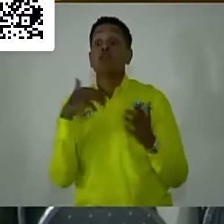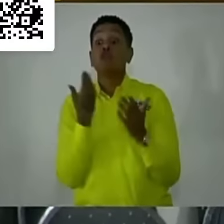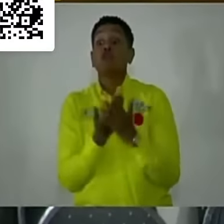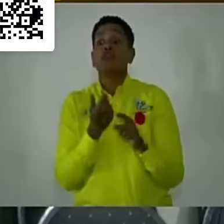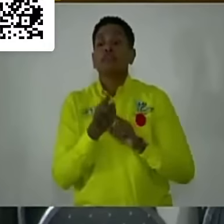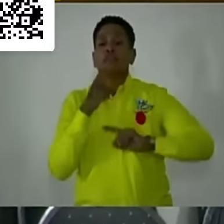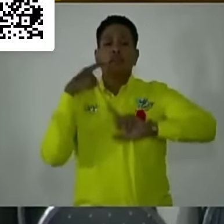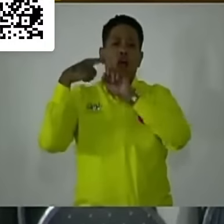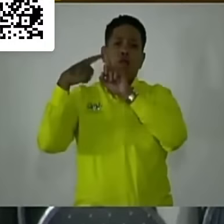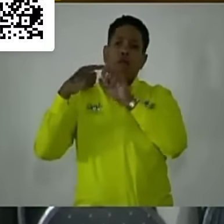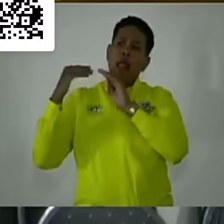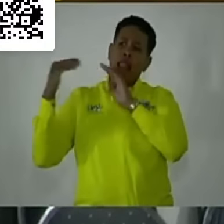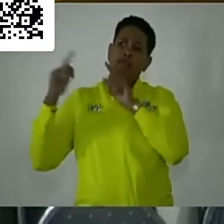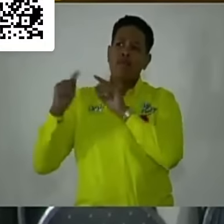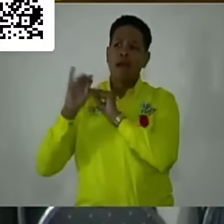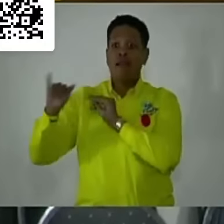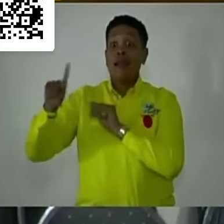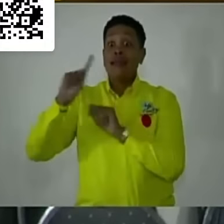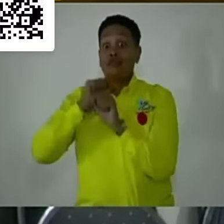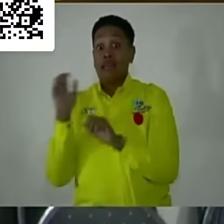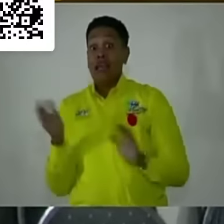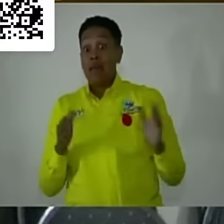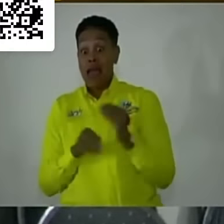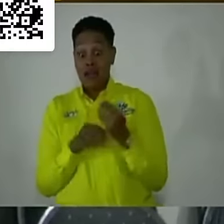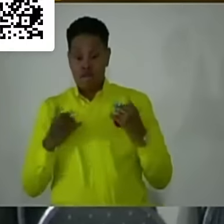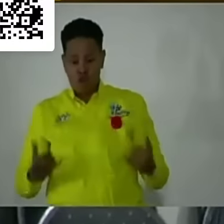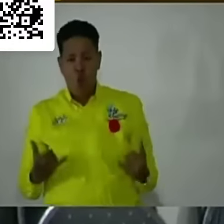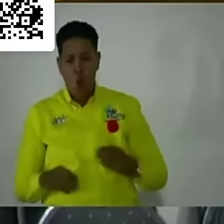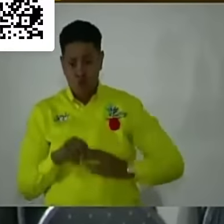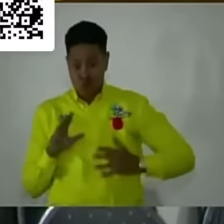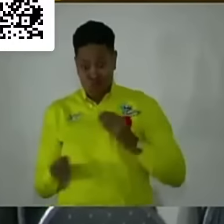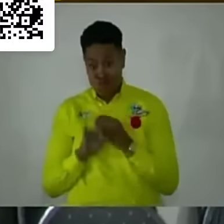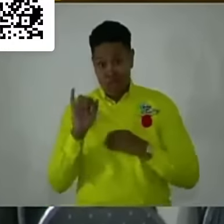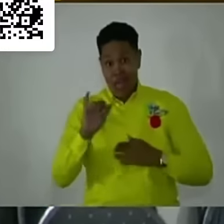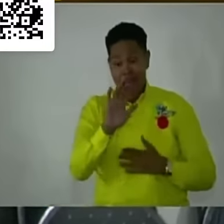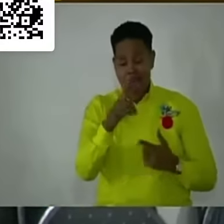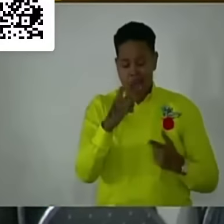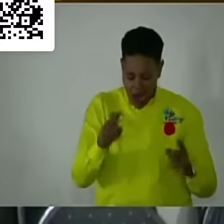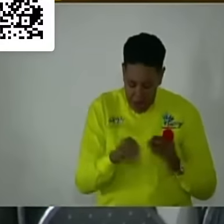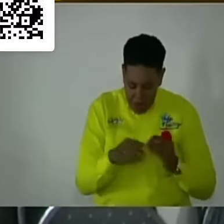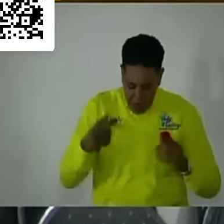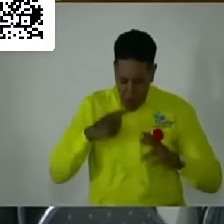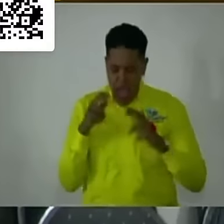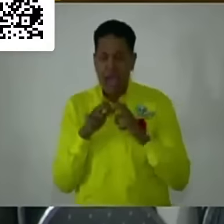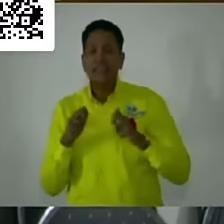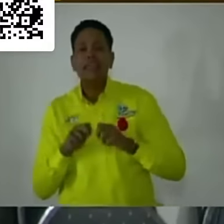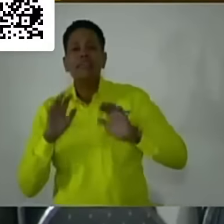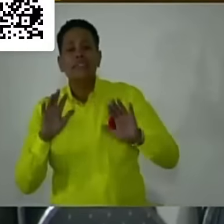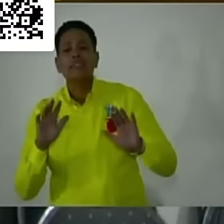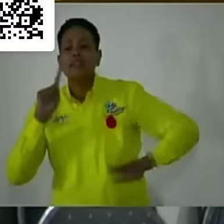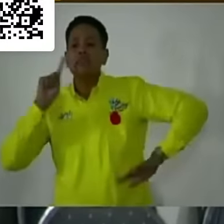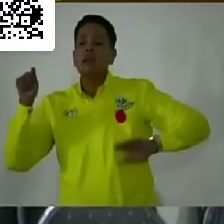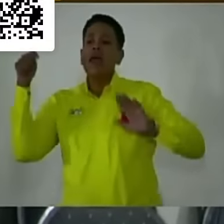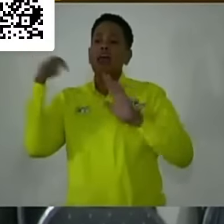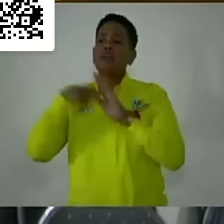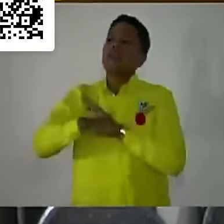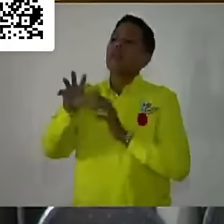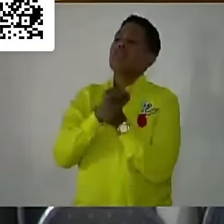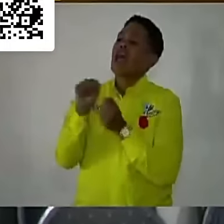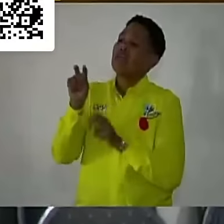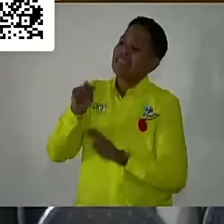optimal level, but that's the plan as of now. In addition to that, we're assessing the extent of the